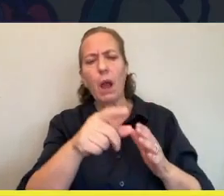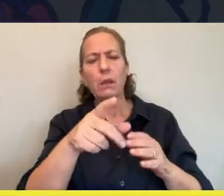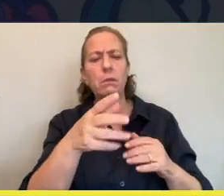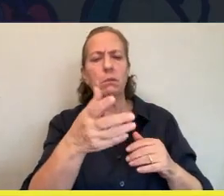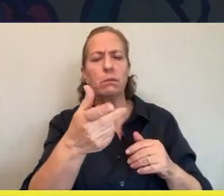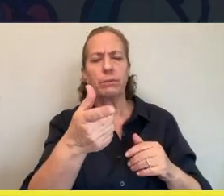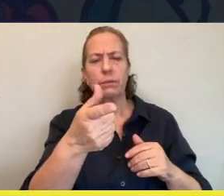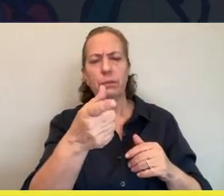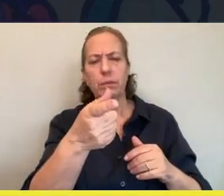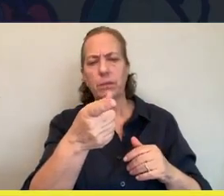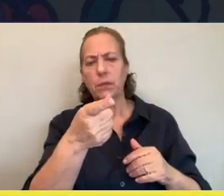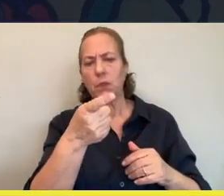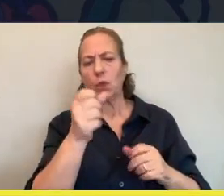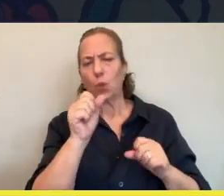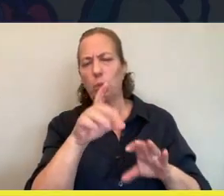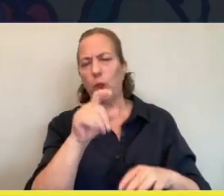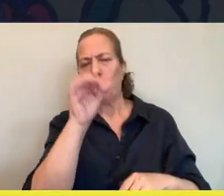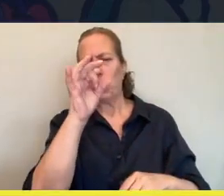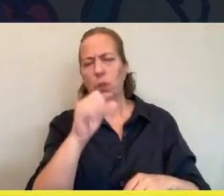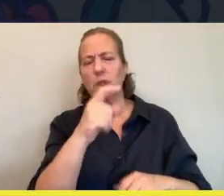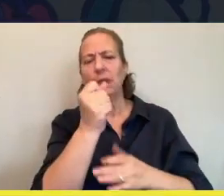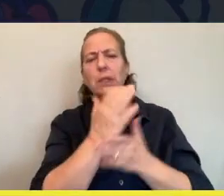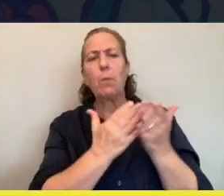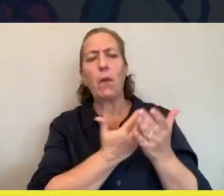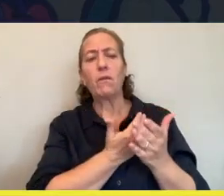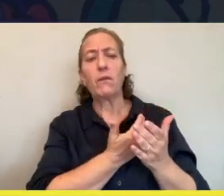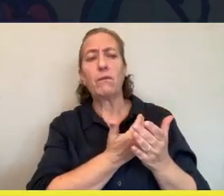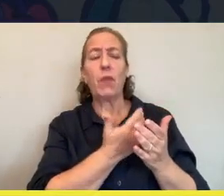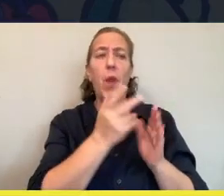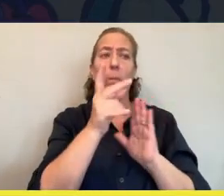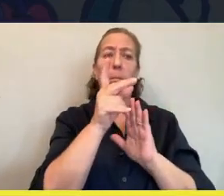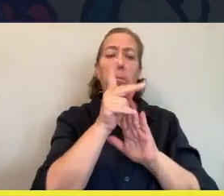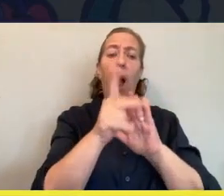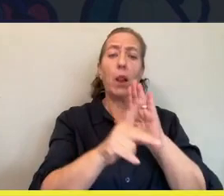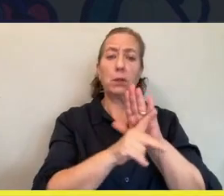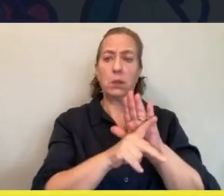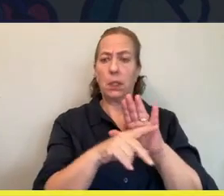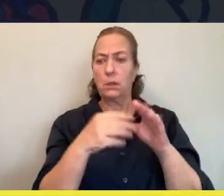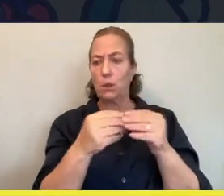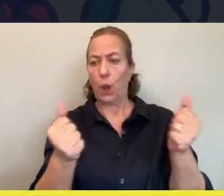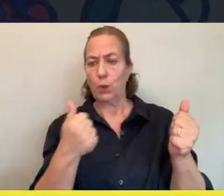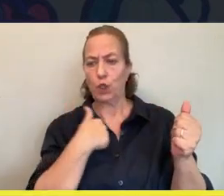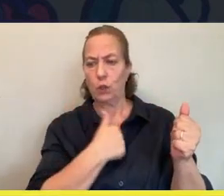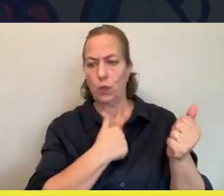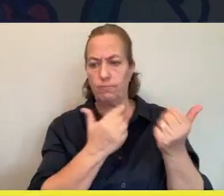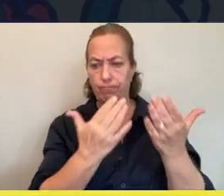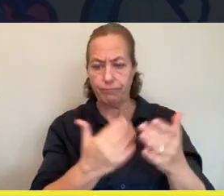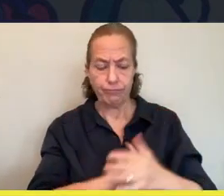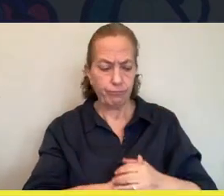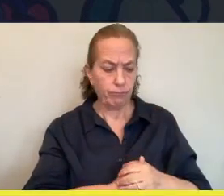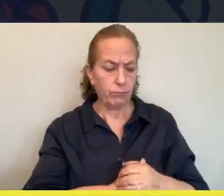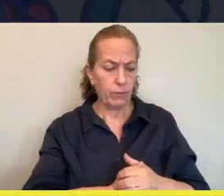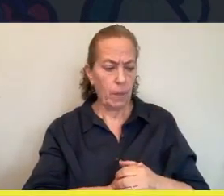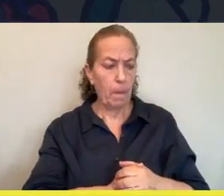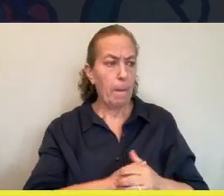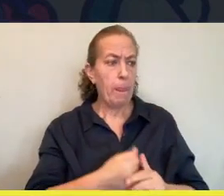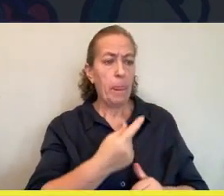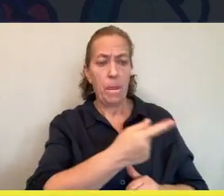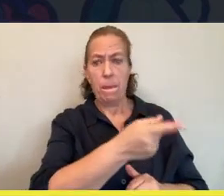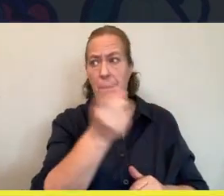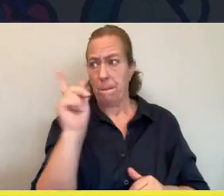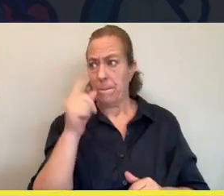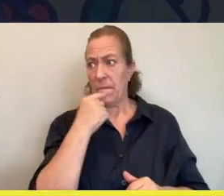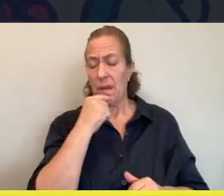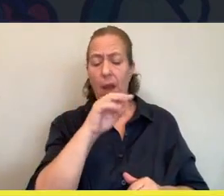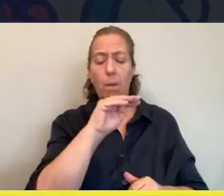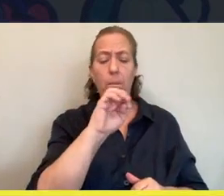the bullet points up there, some of the policy solutions that we've highlighted. First, as others have discussed, Medicaid has an institutional